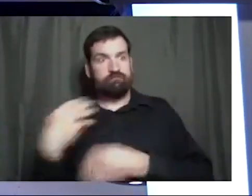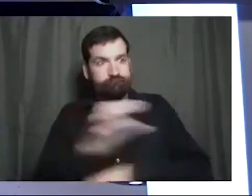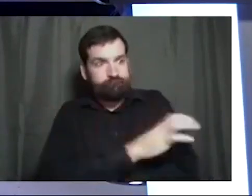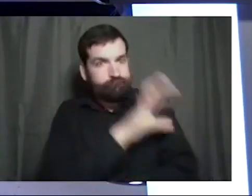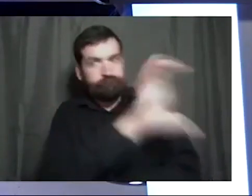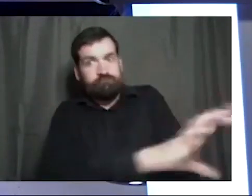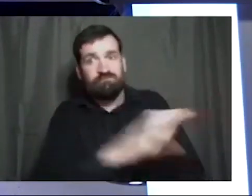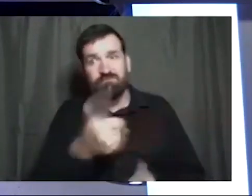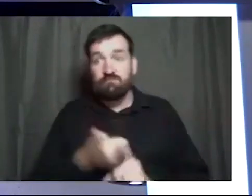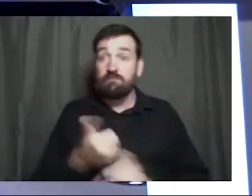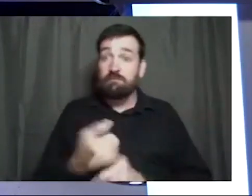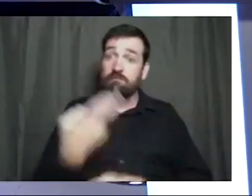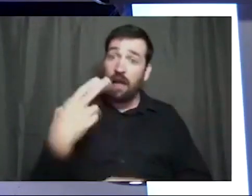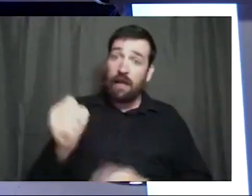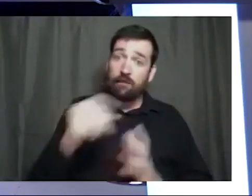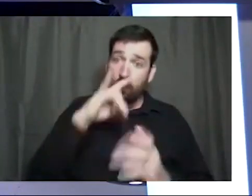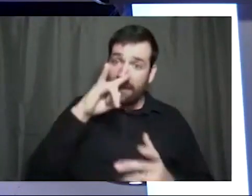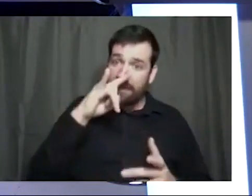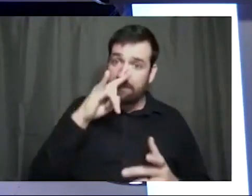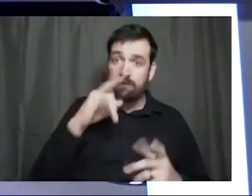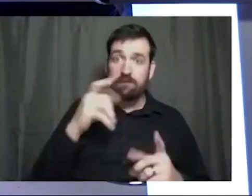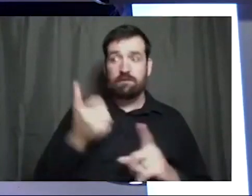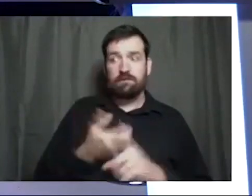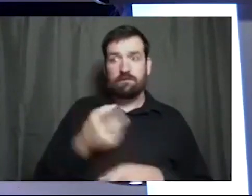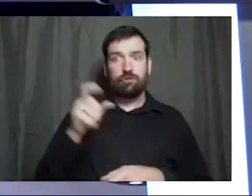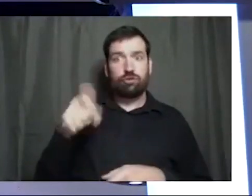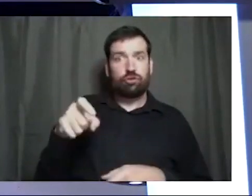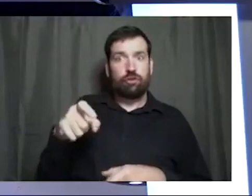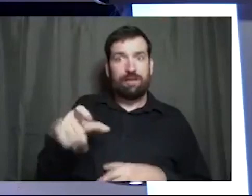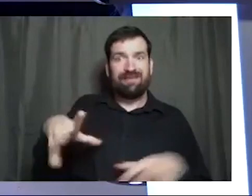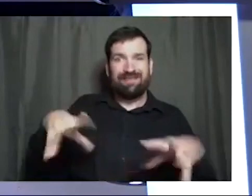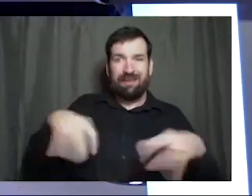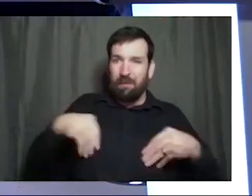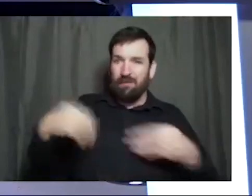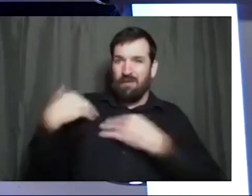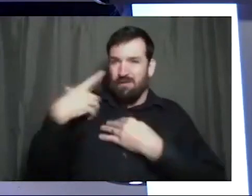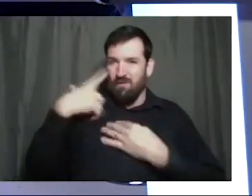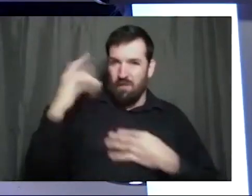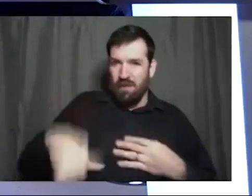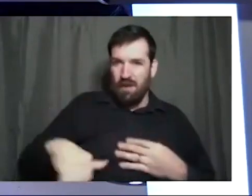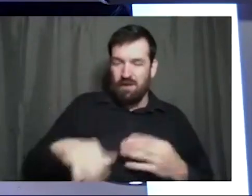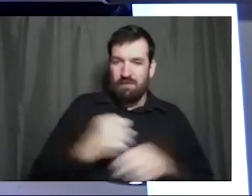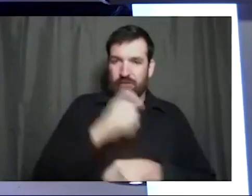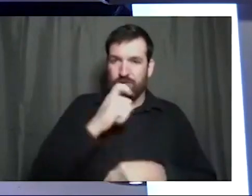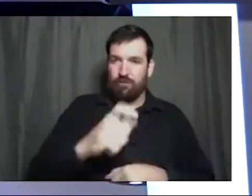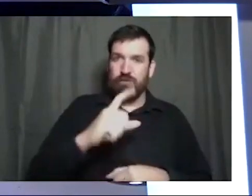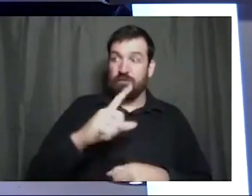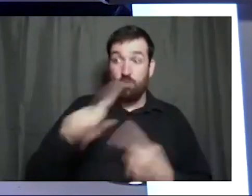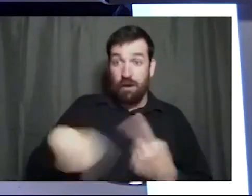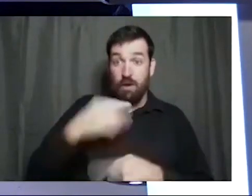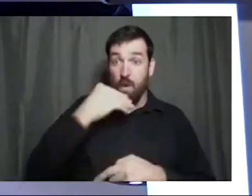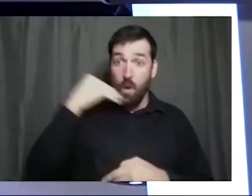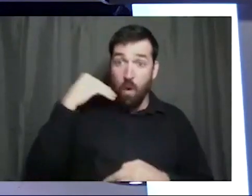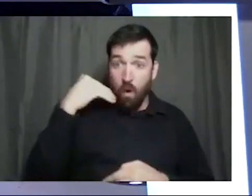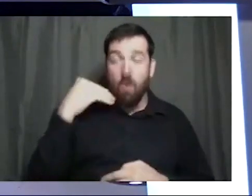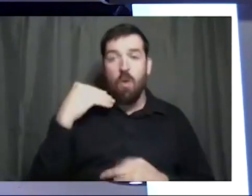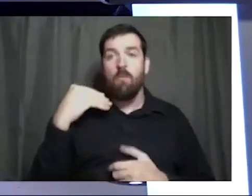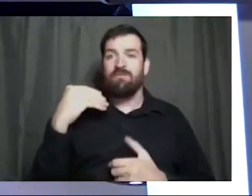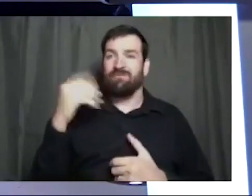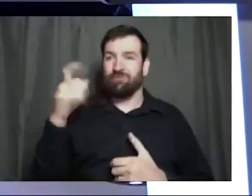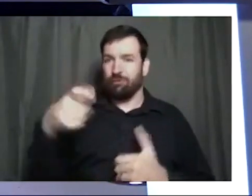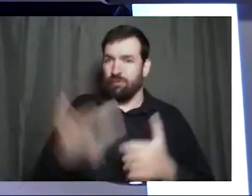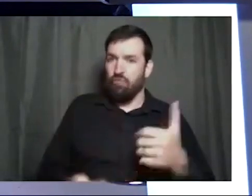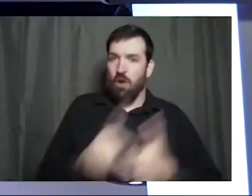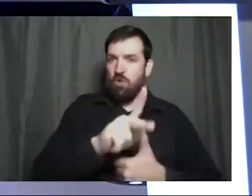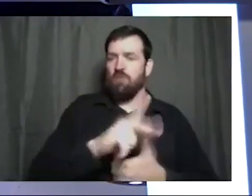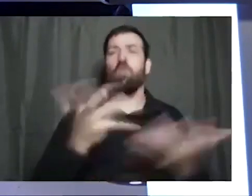as well, and kids that should be kind of taking that on and making sure that when they're not at home that they're putting that first. What advice can you